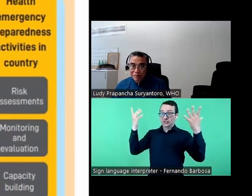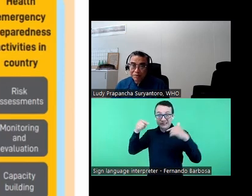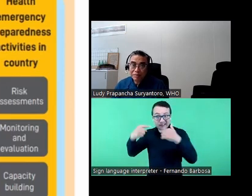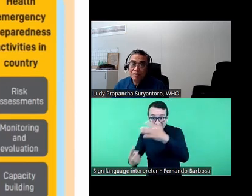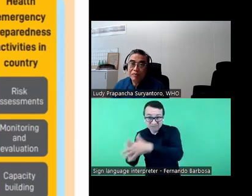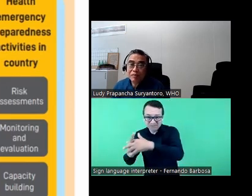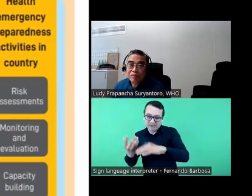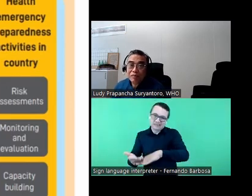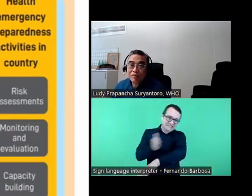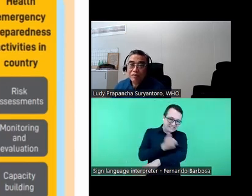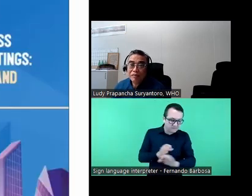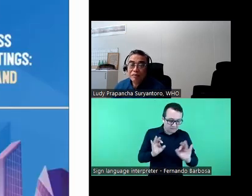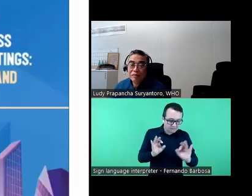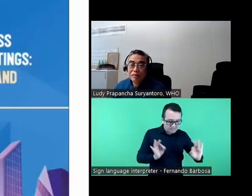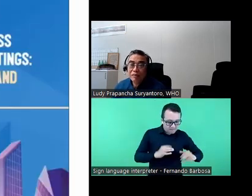please.